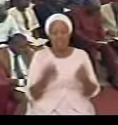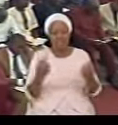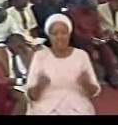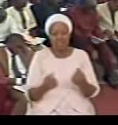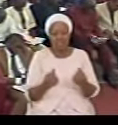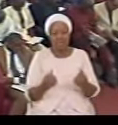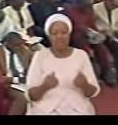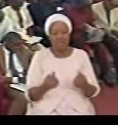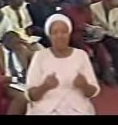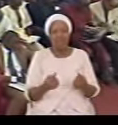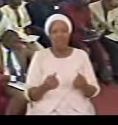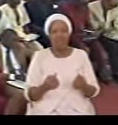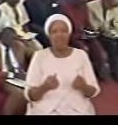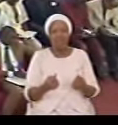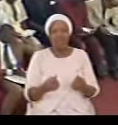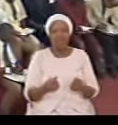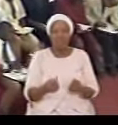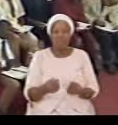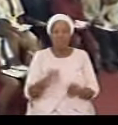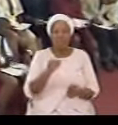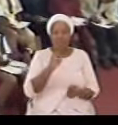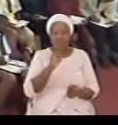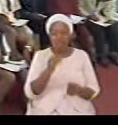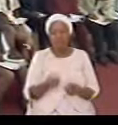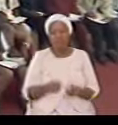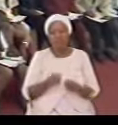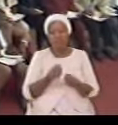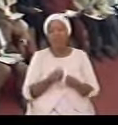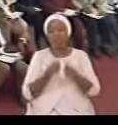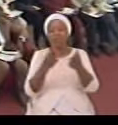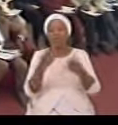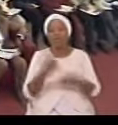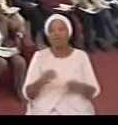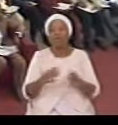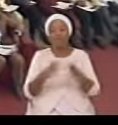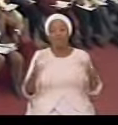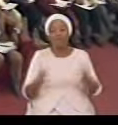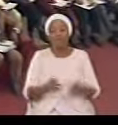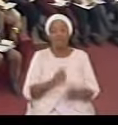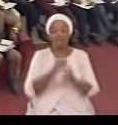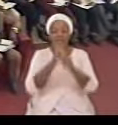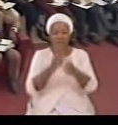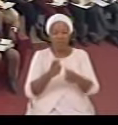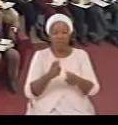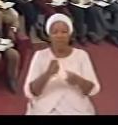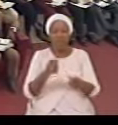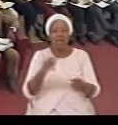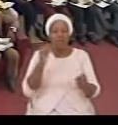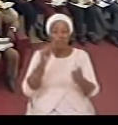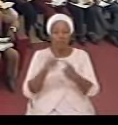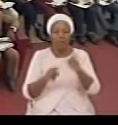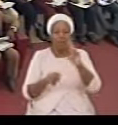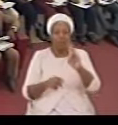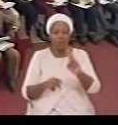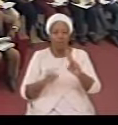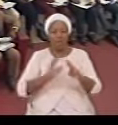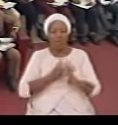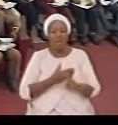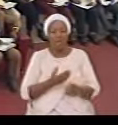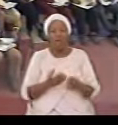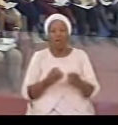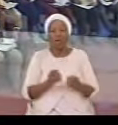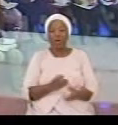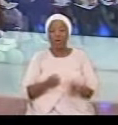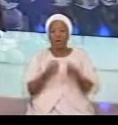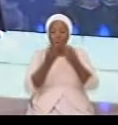His offer of boundless grace. Point number two, our offering of